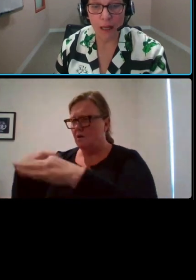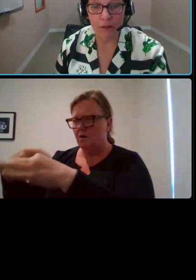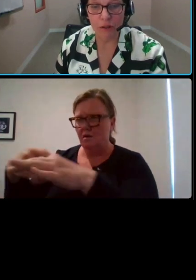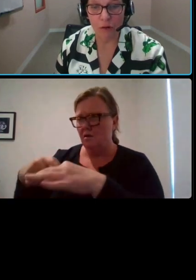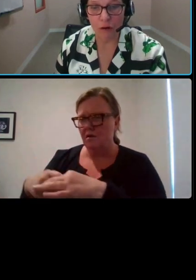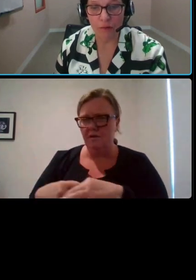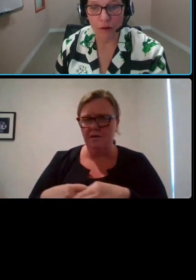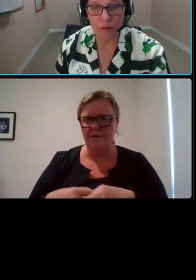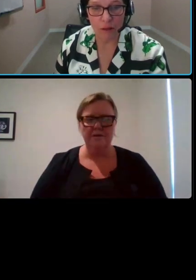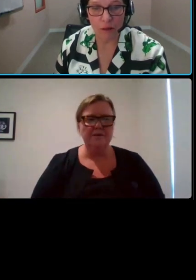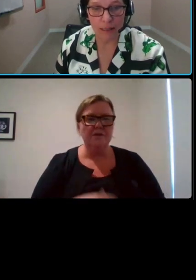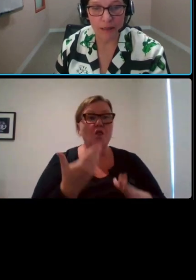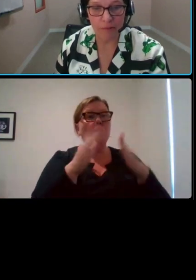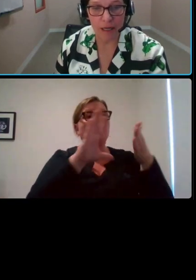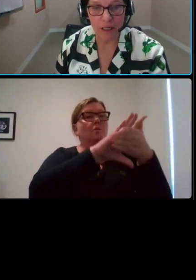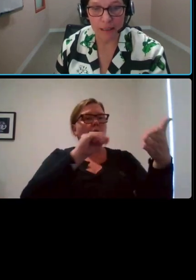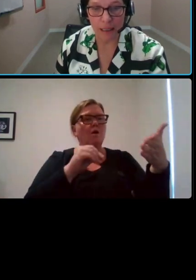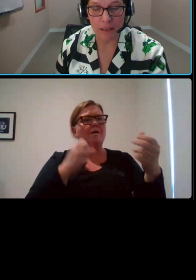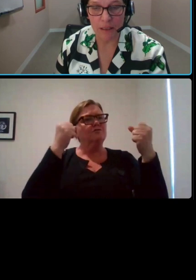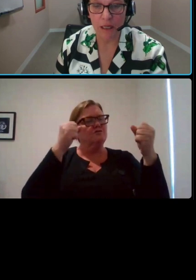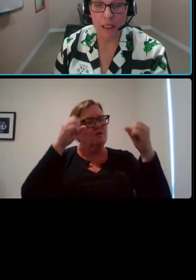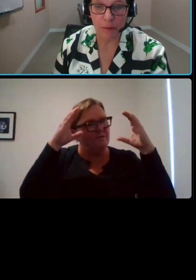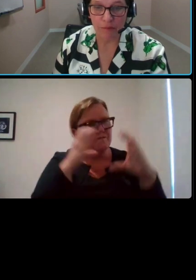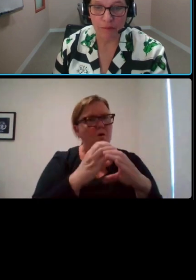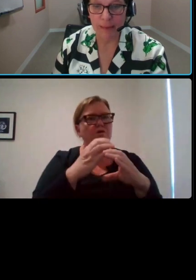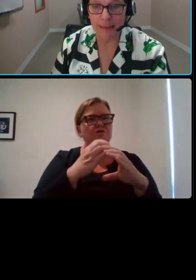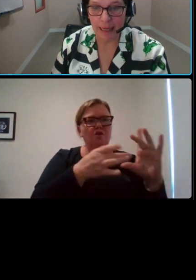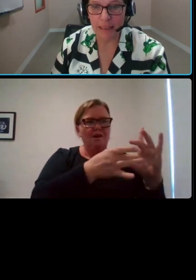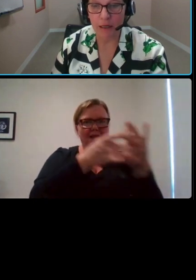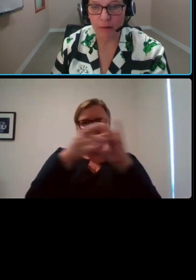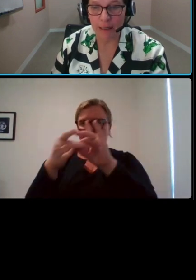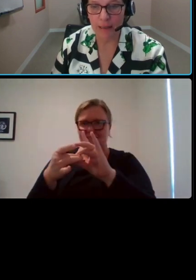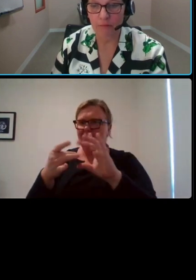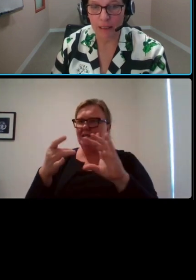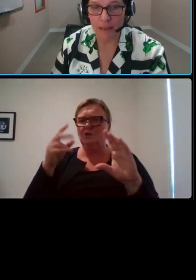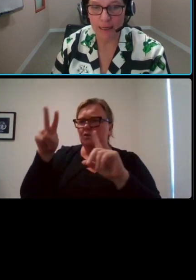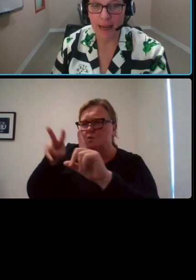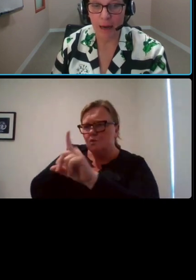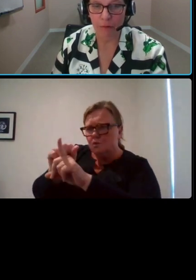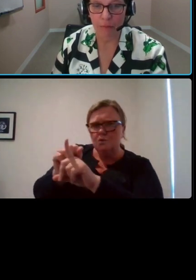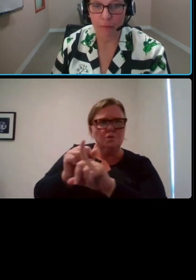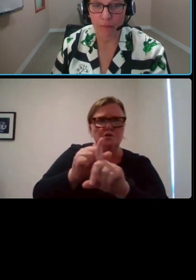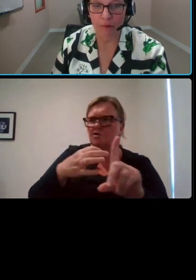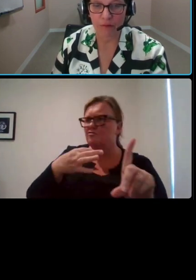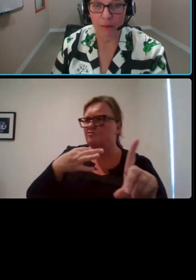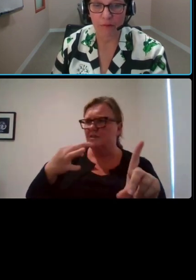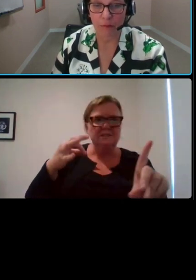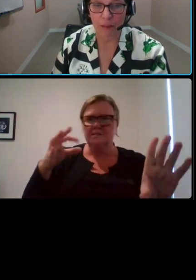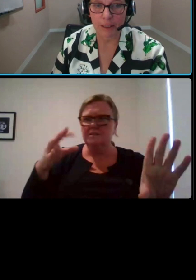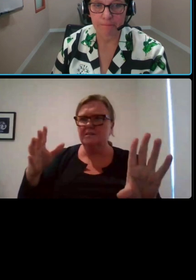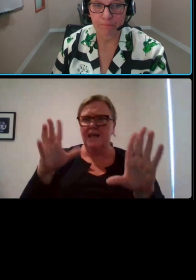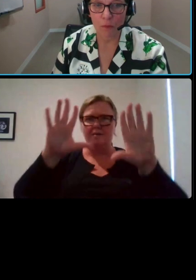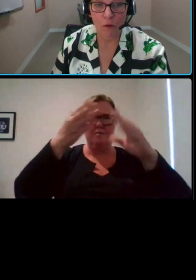new model will have a stronger focus on connecting information and intelligence to prevent, detect, correct risk, and poor